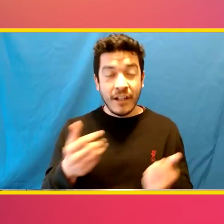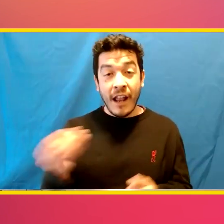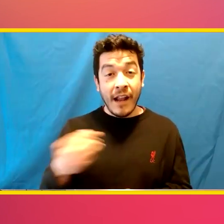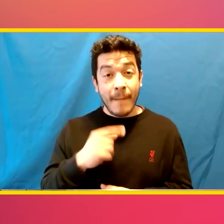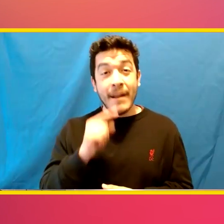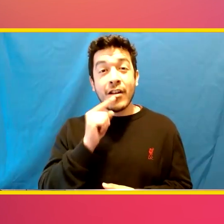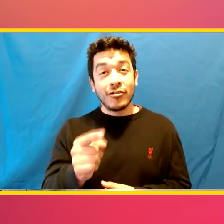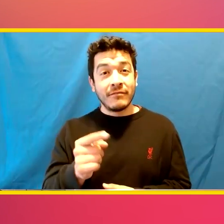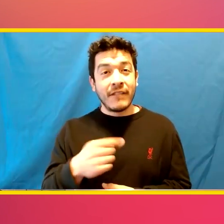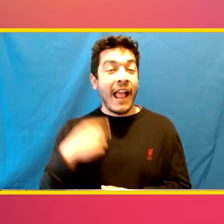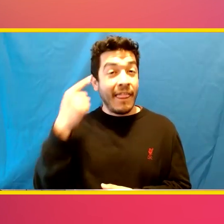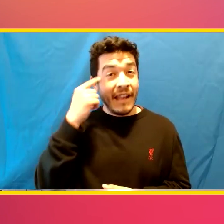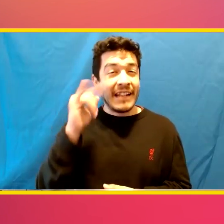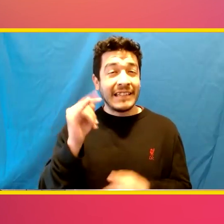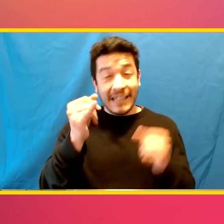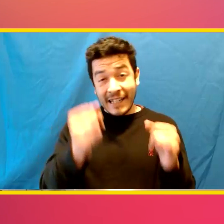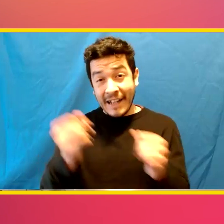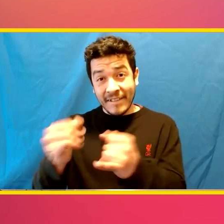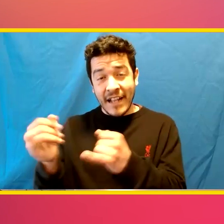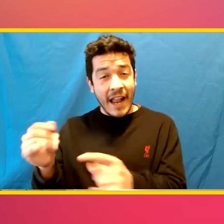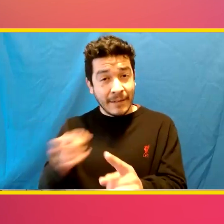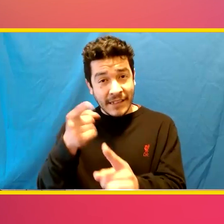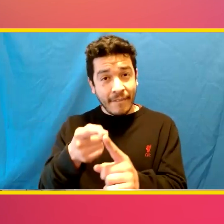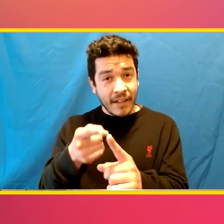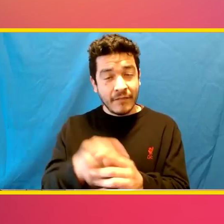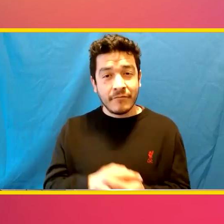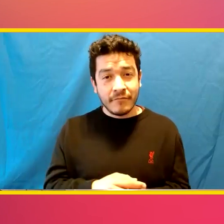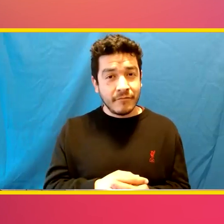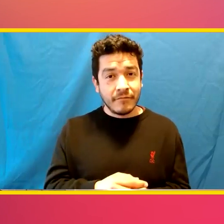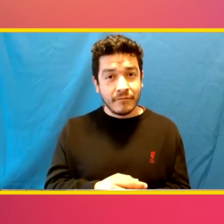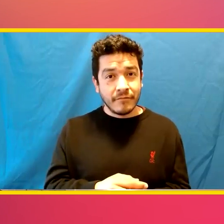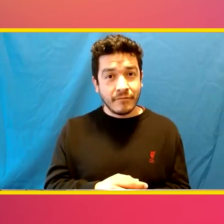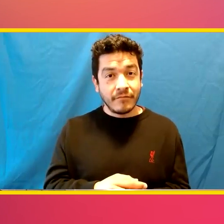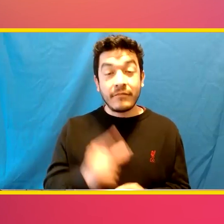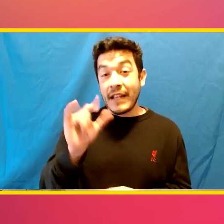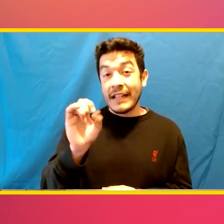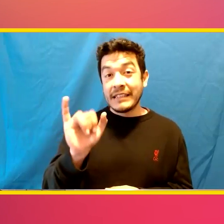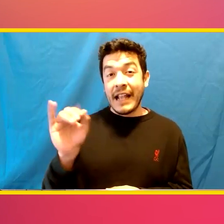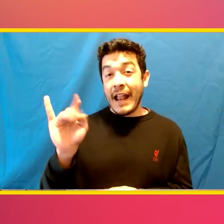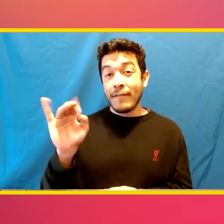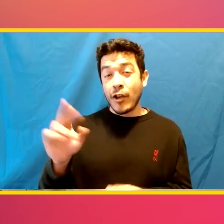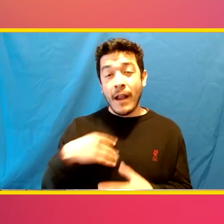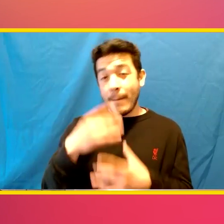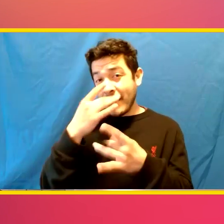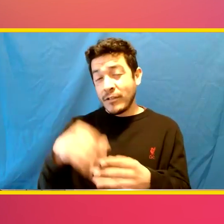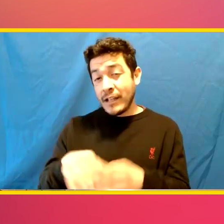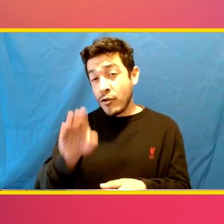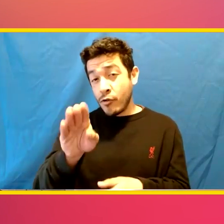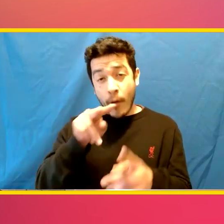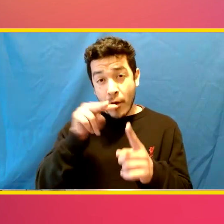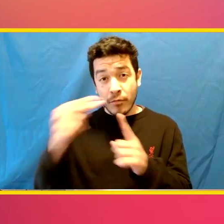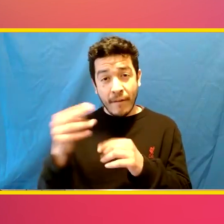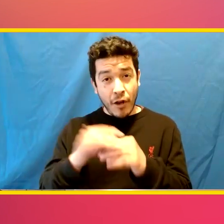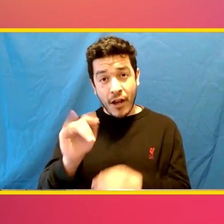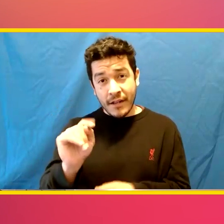actually I think it's individual and specific. Lindsay and Kimfer, I'm interested in your perspective on